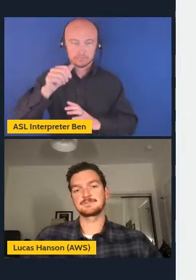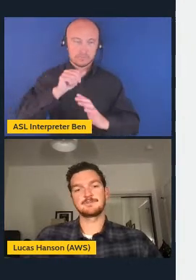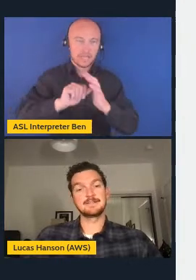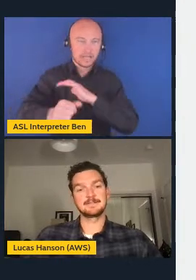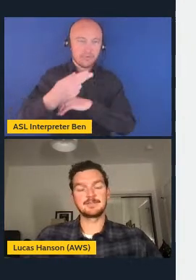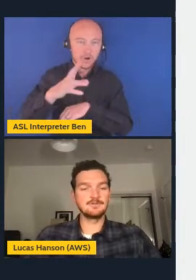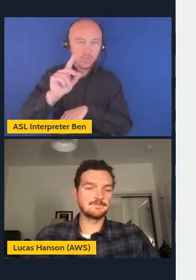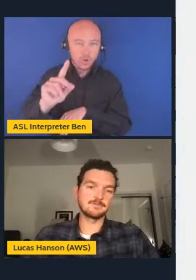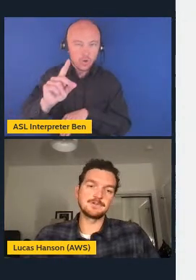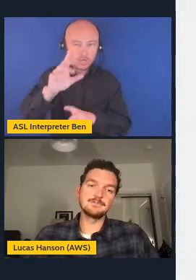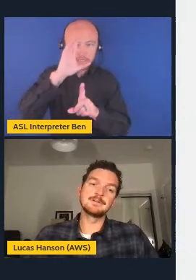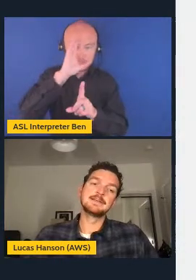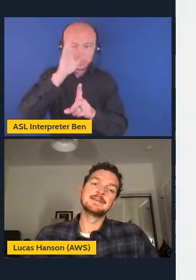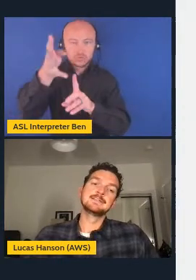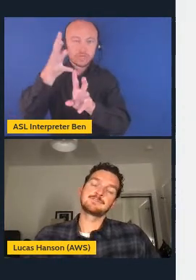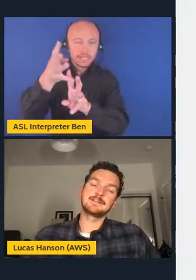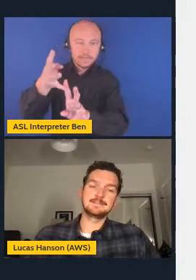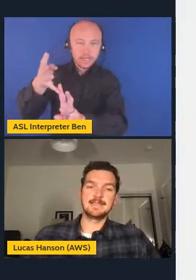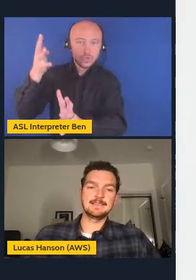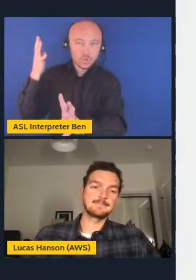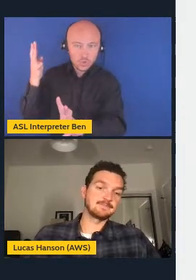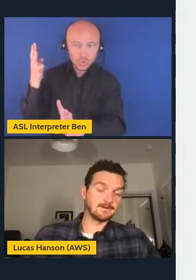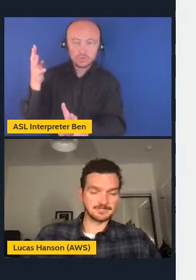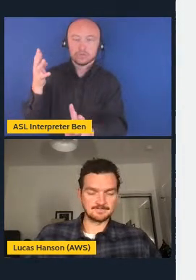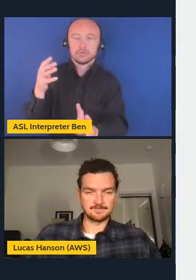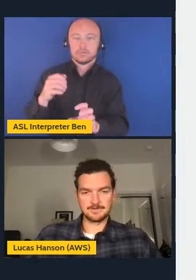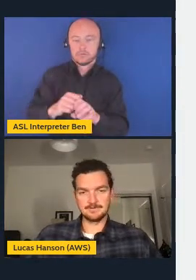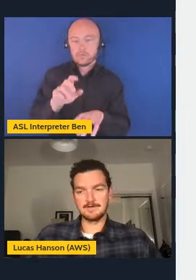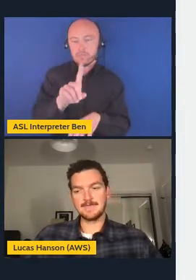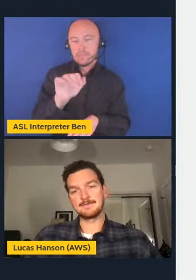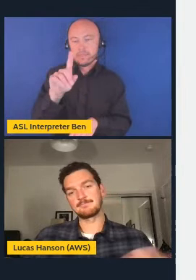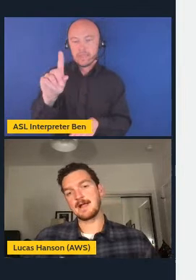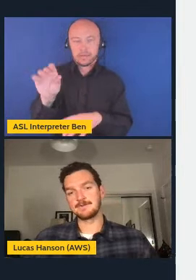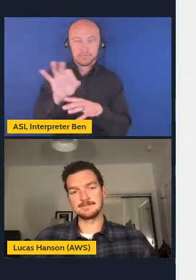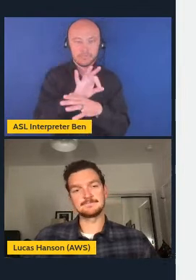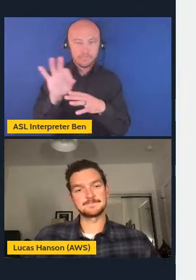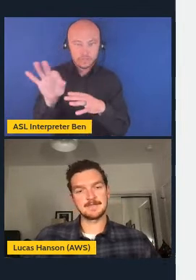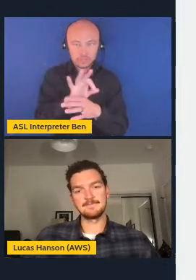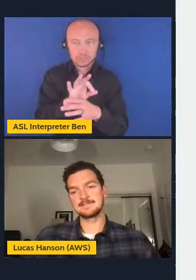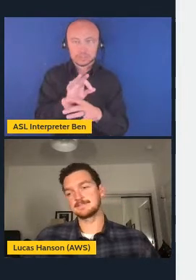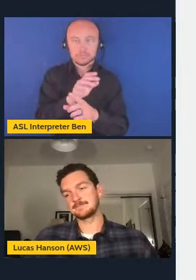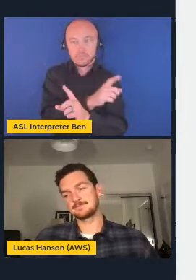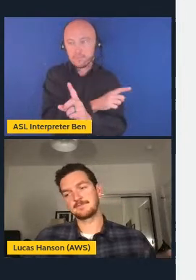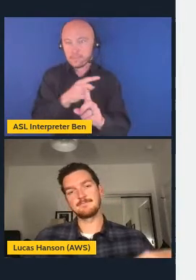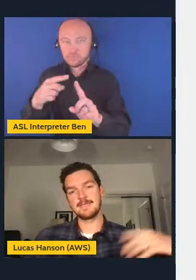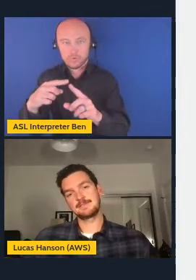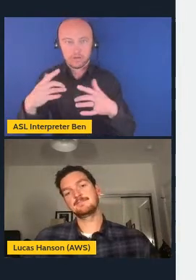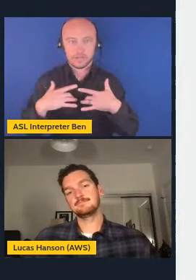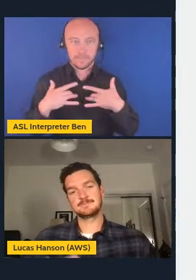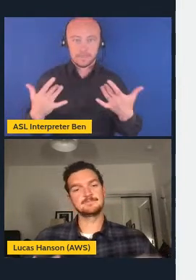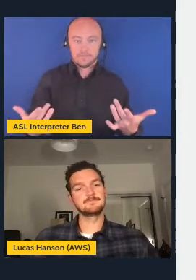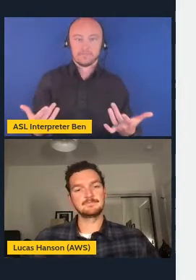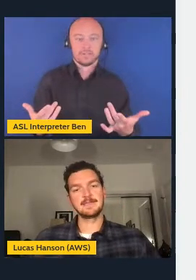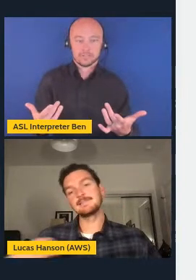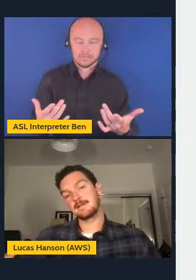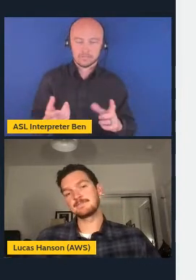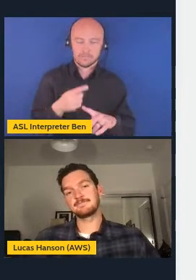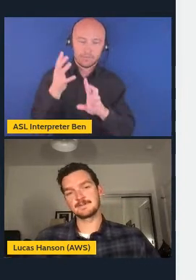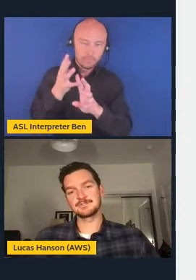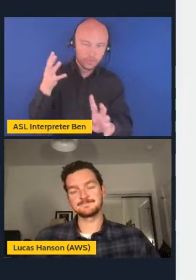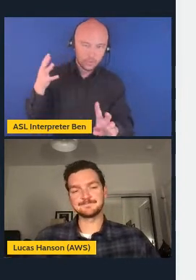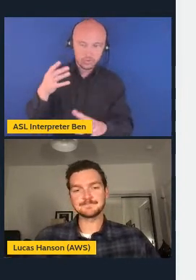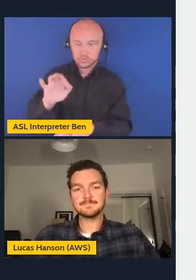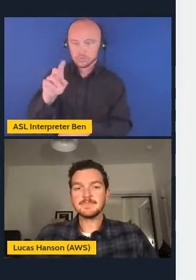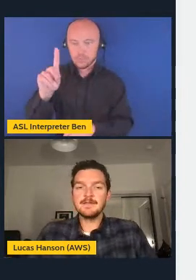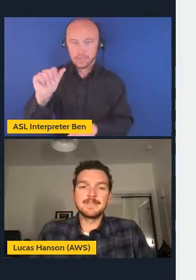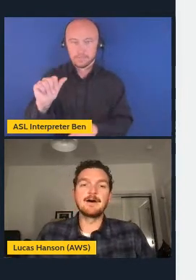it's creating a queue for you, it's creating a Lambda function for you, and then routing events from a queue to a Lambda